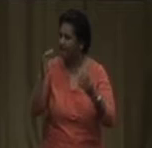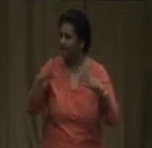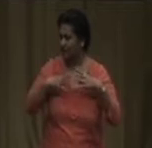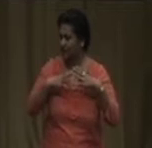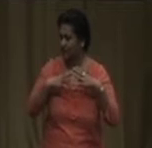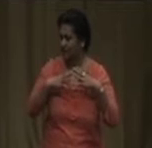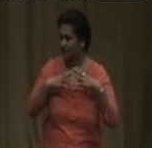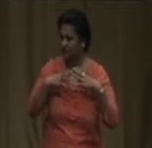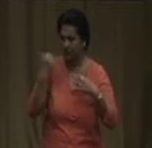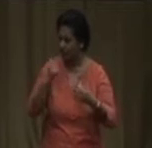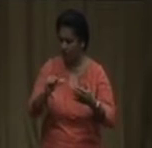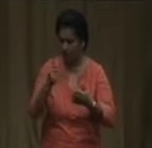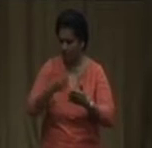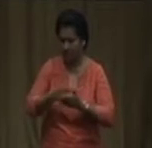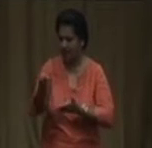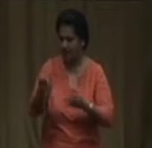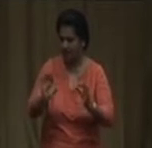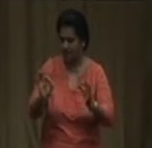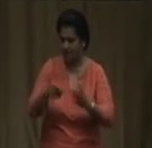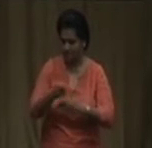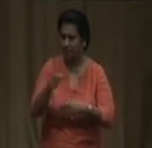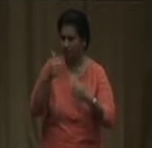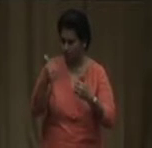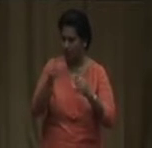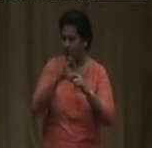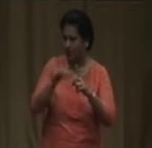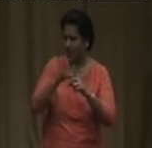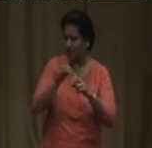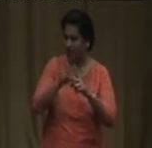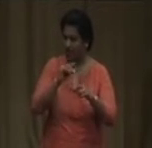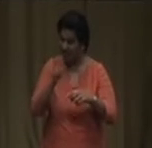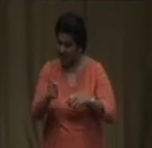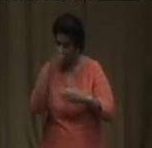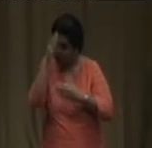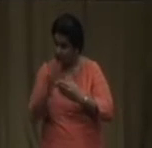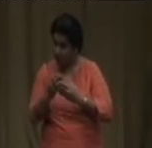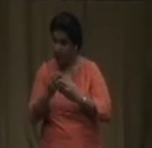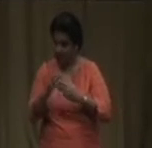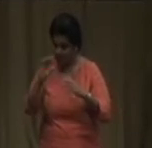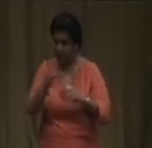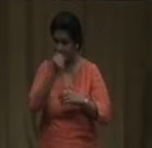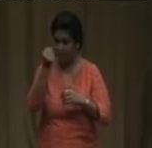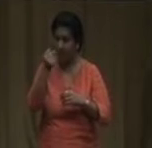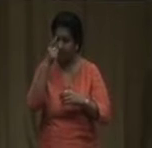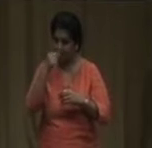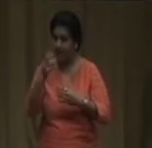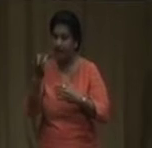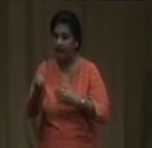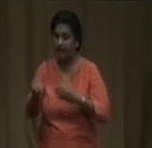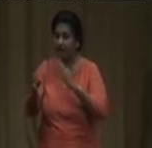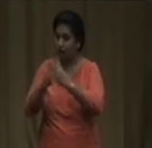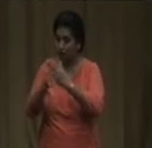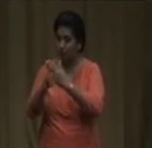learners. That's a very smart model. If the learners succeed in securing a job of $50,000 or